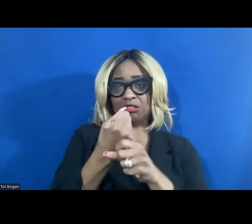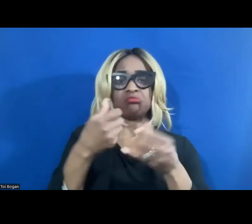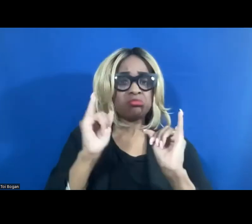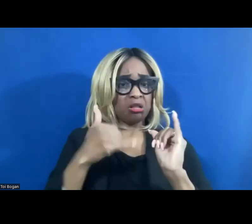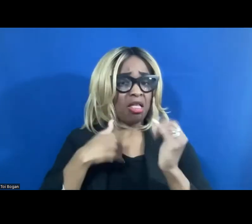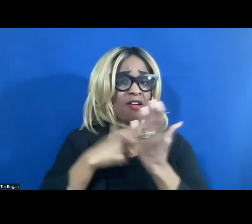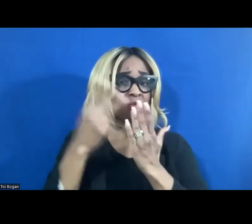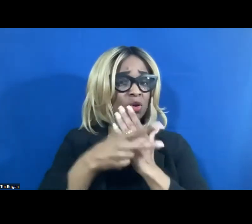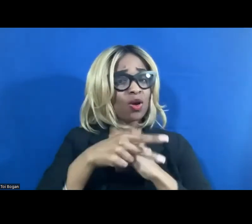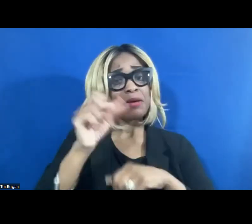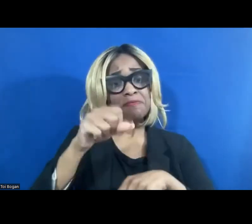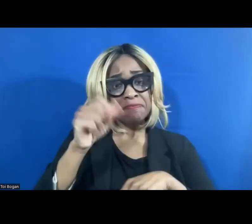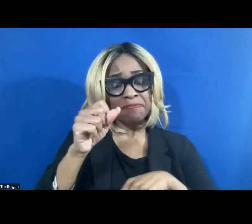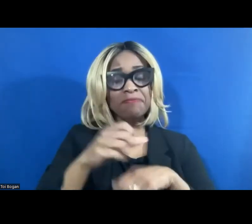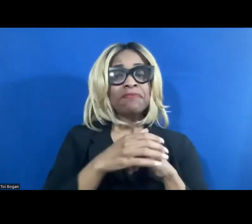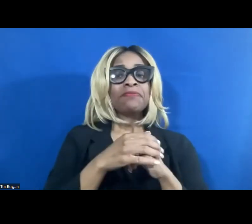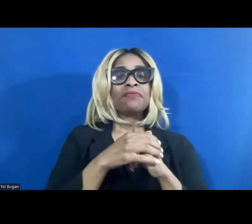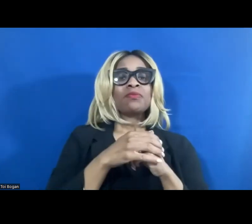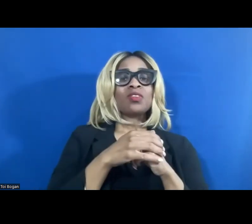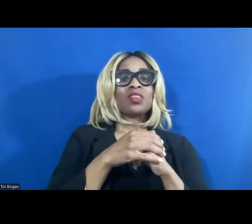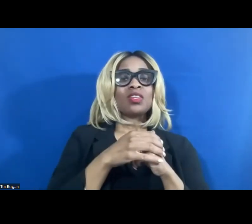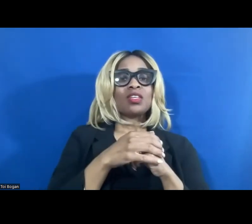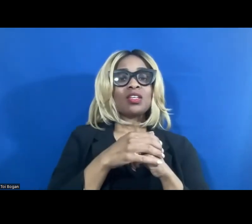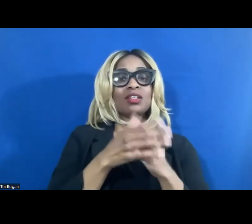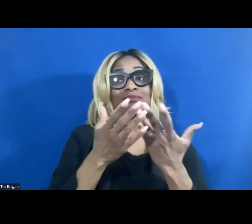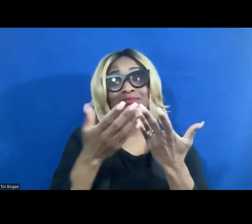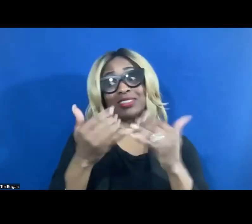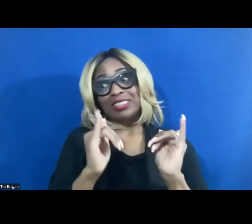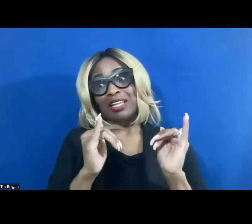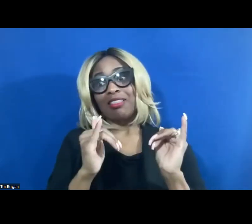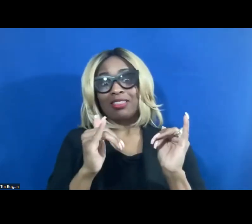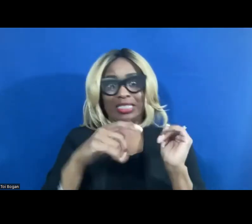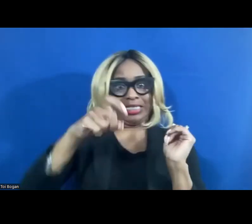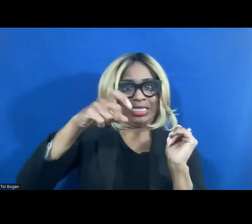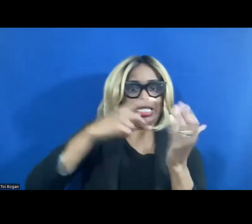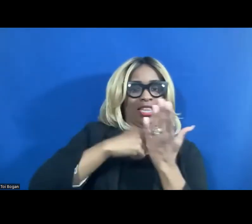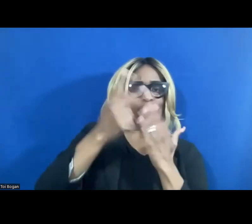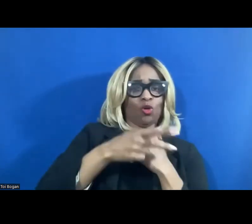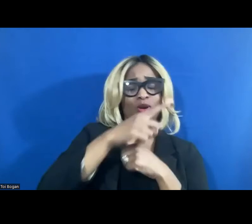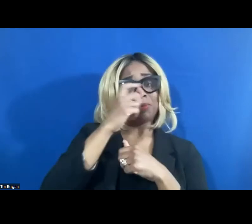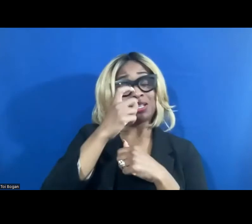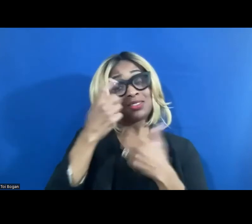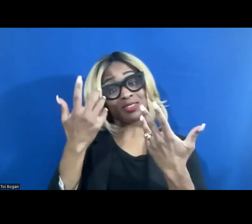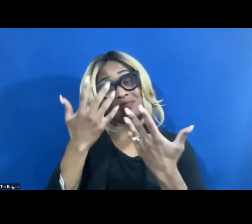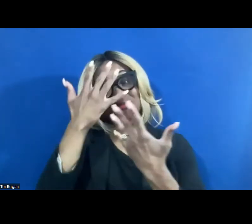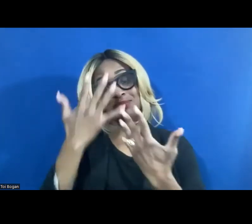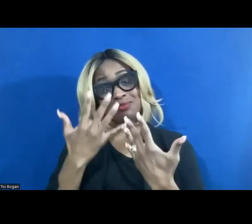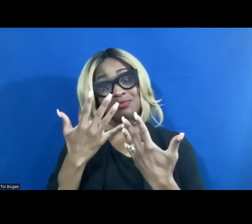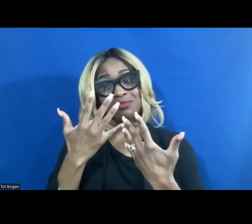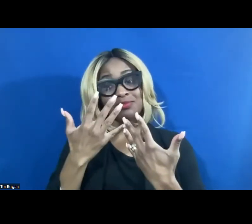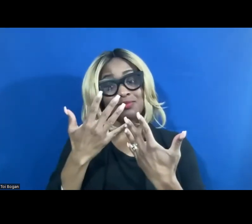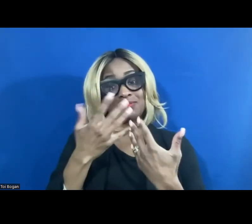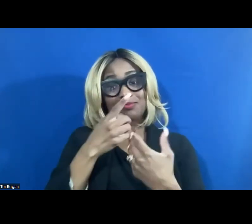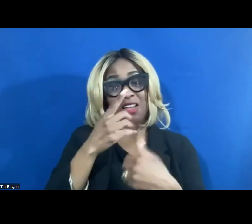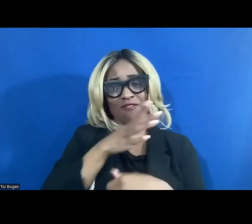program, and we still have need for it because, unfortunately, due to the nature of